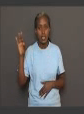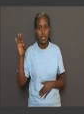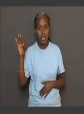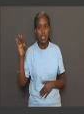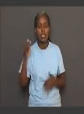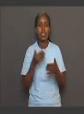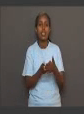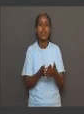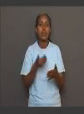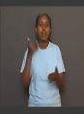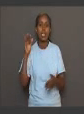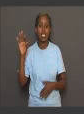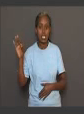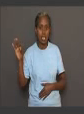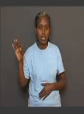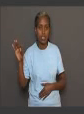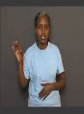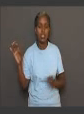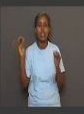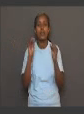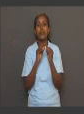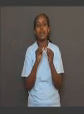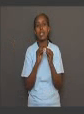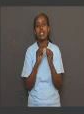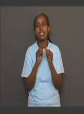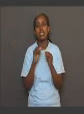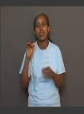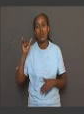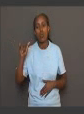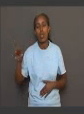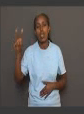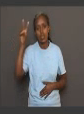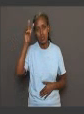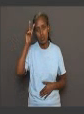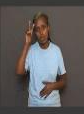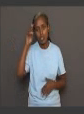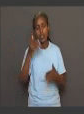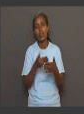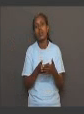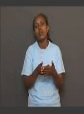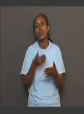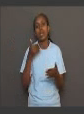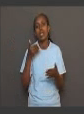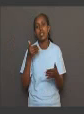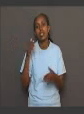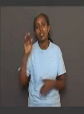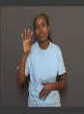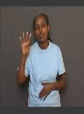9 minus 9 plus y squared